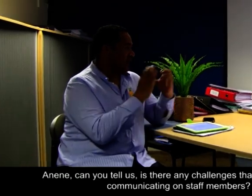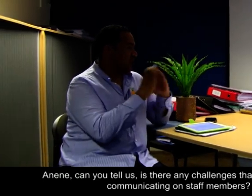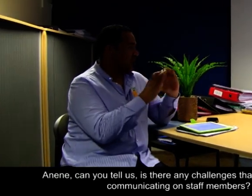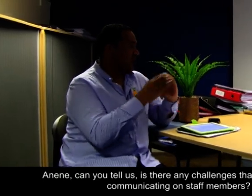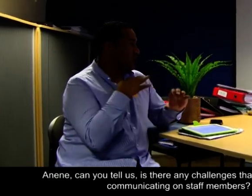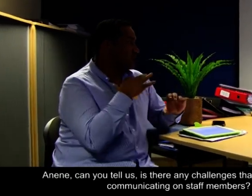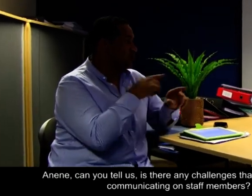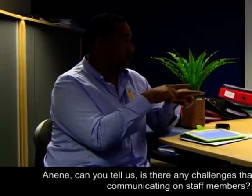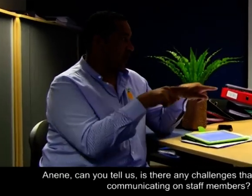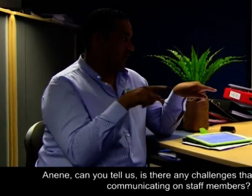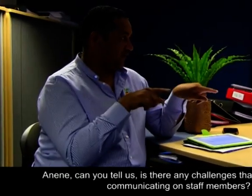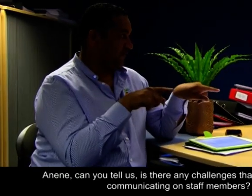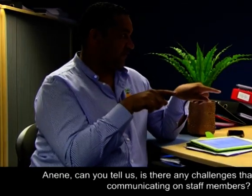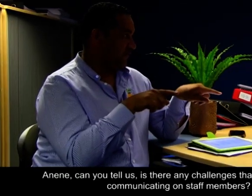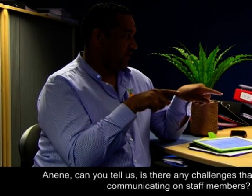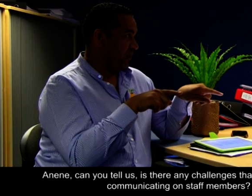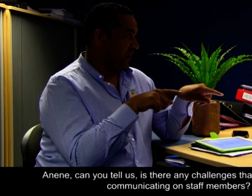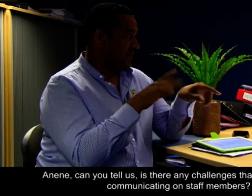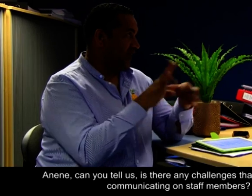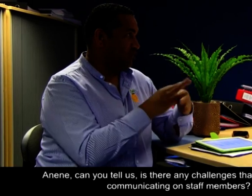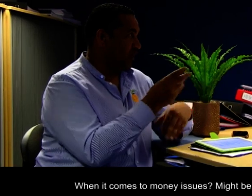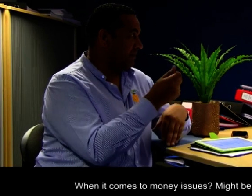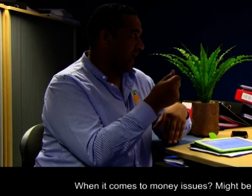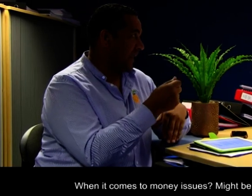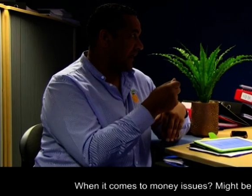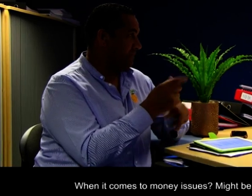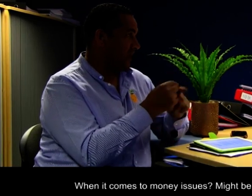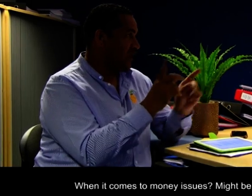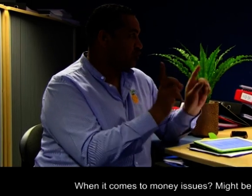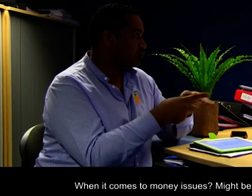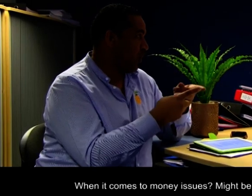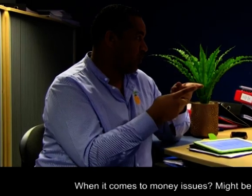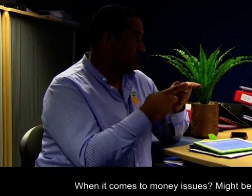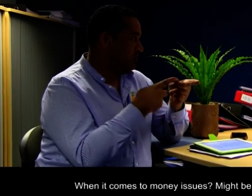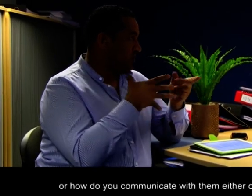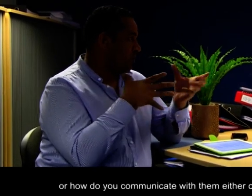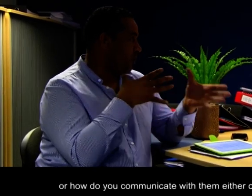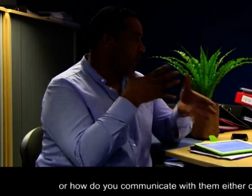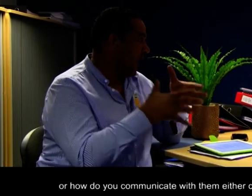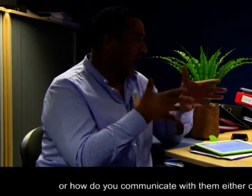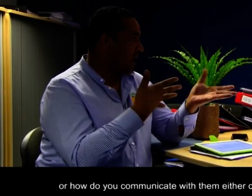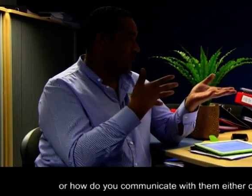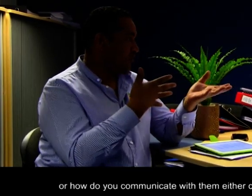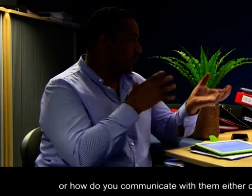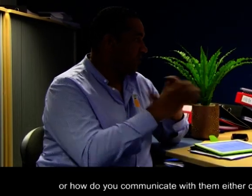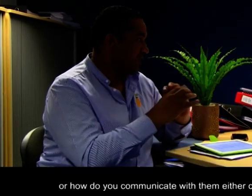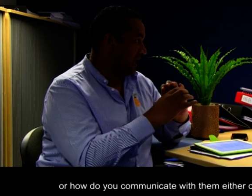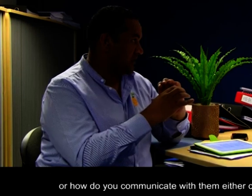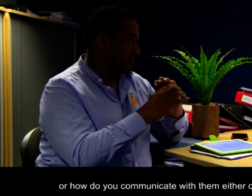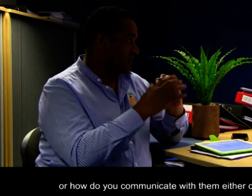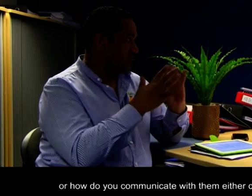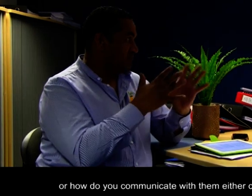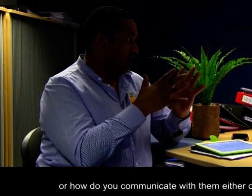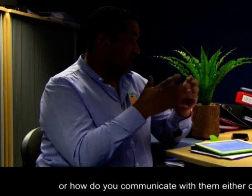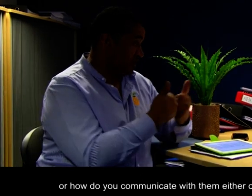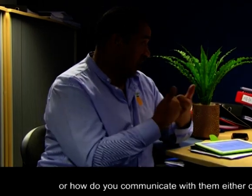challenges that you have with communicating with staff members when it comes to money issues, money shortages, or how do